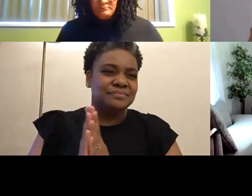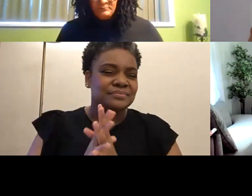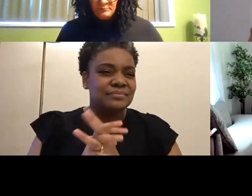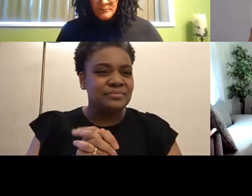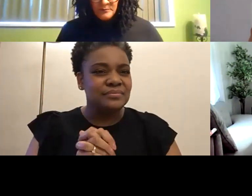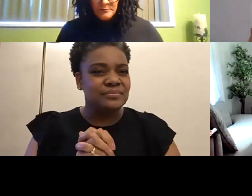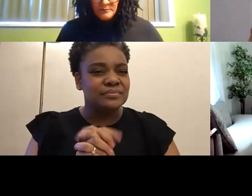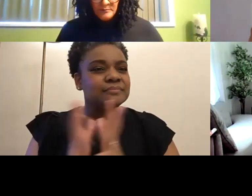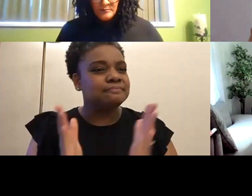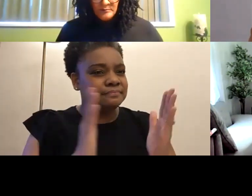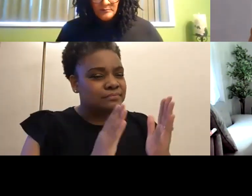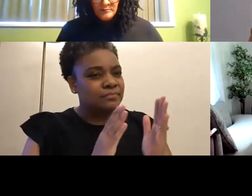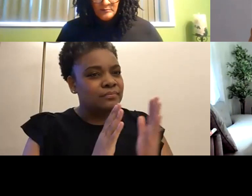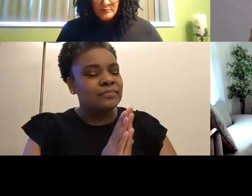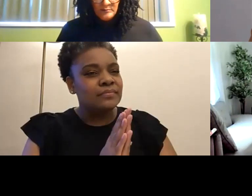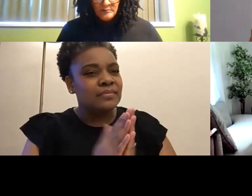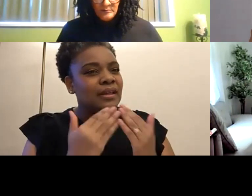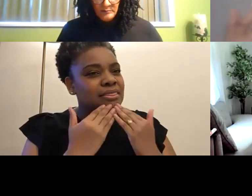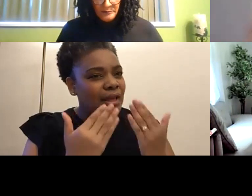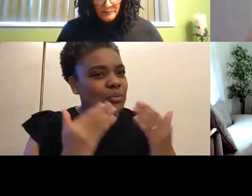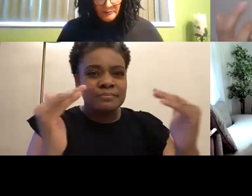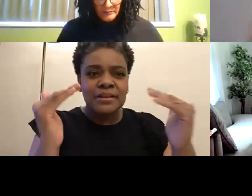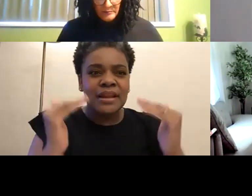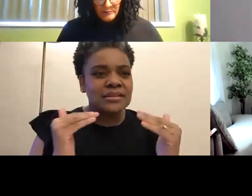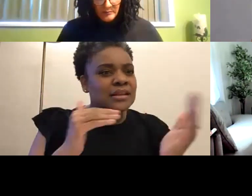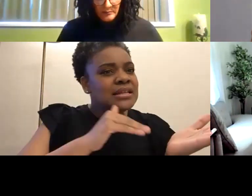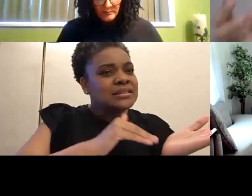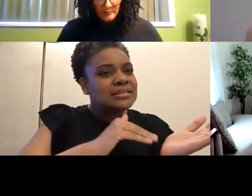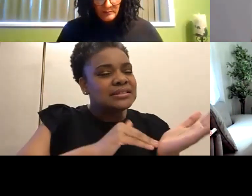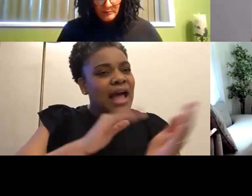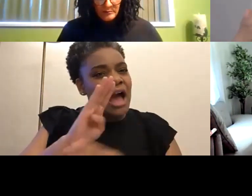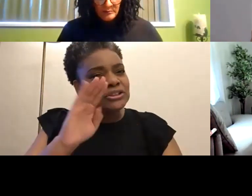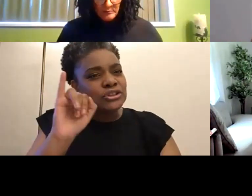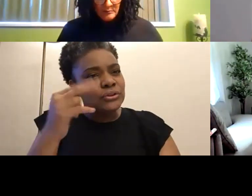Thank you. And Dr. Bim, did you want to follow up? We earlier in our prep in